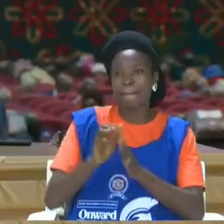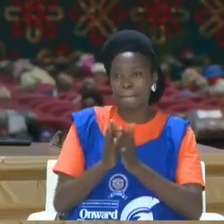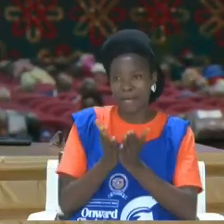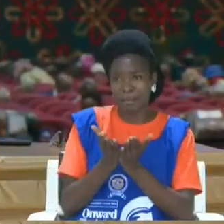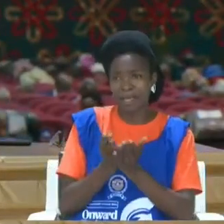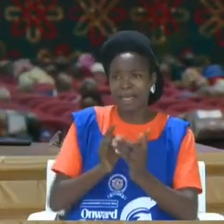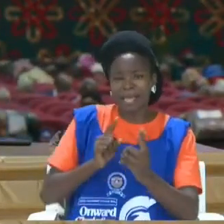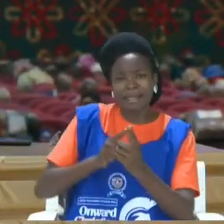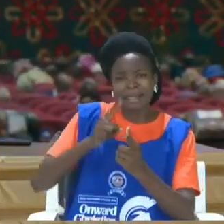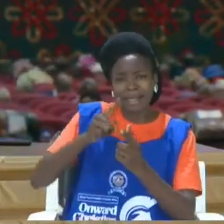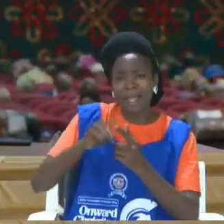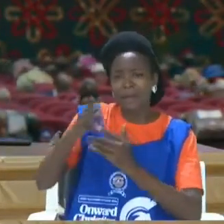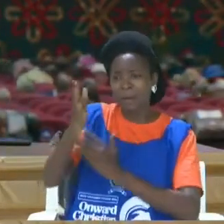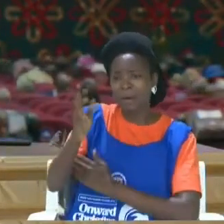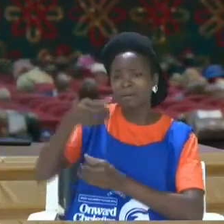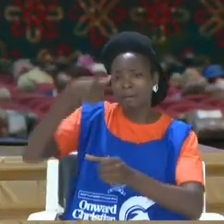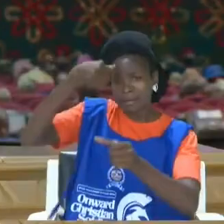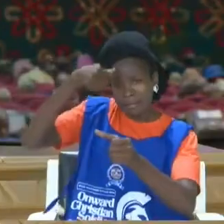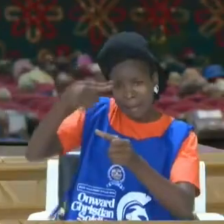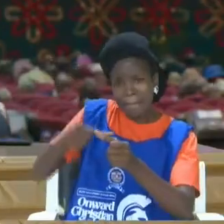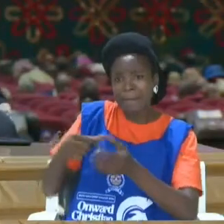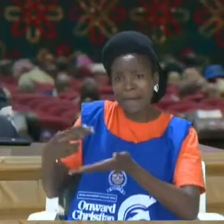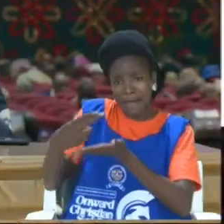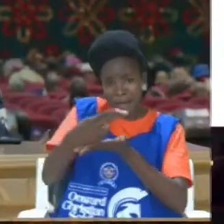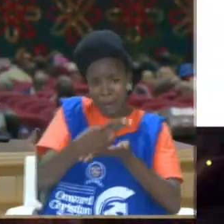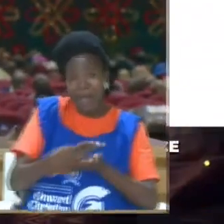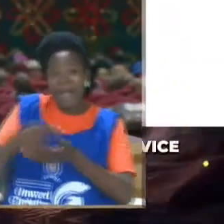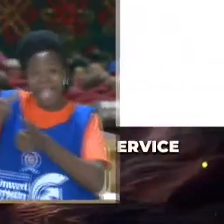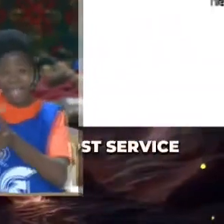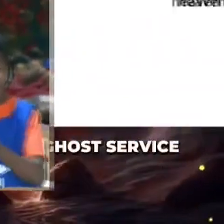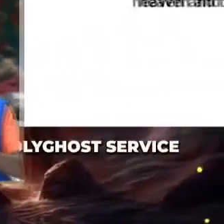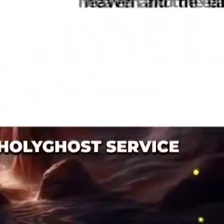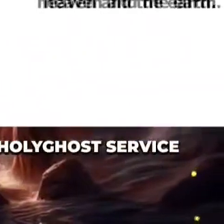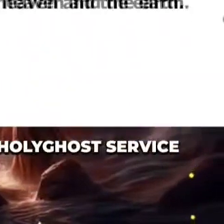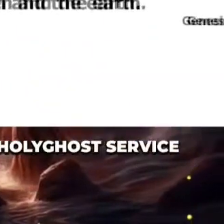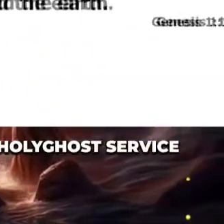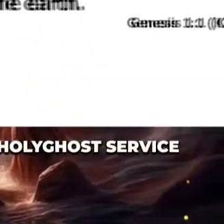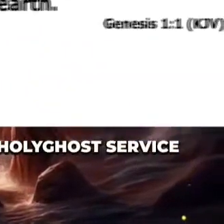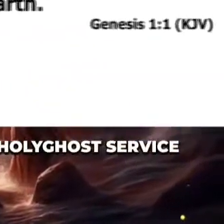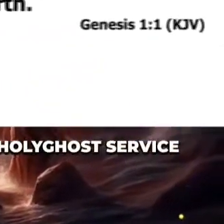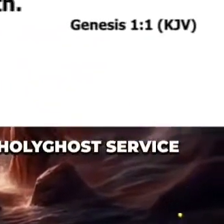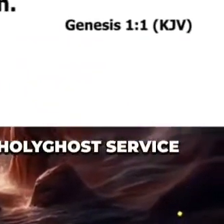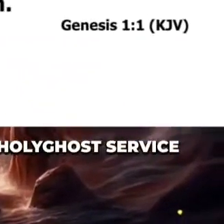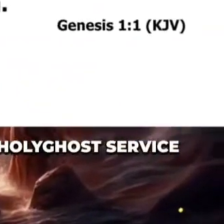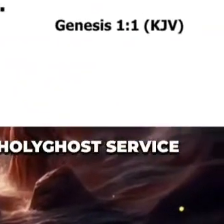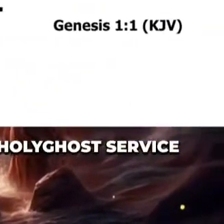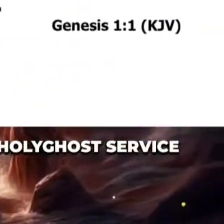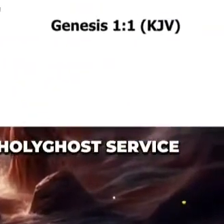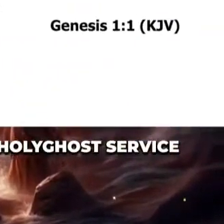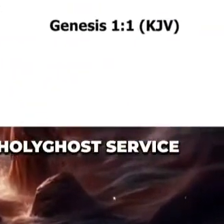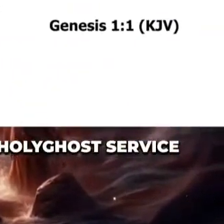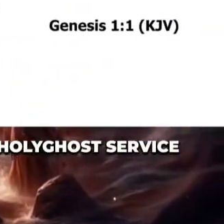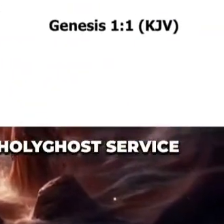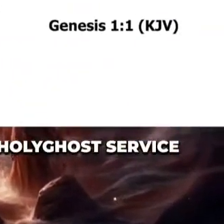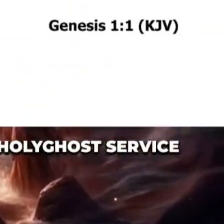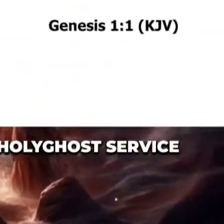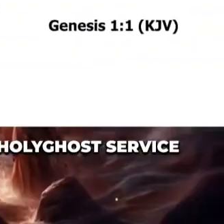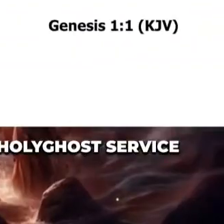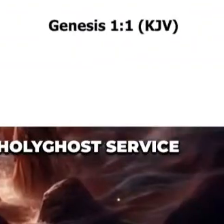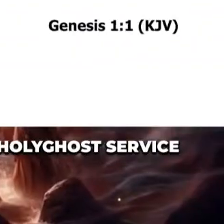Then God remembered Noah and every living thing and all the animals that were with him in the